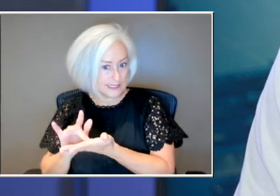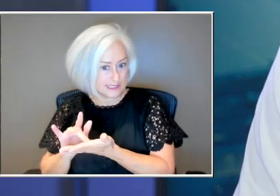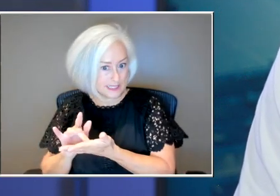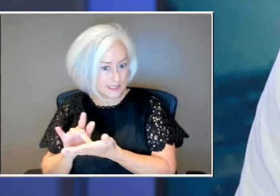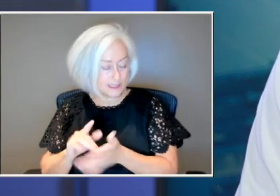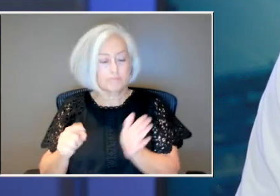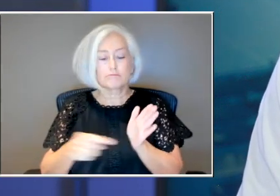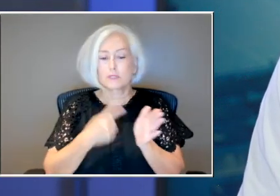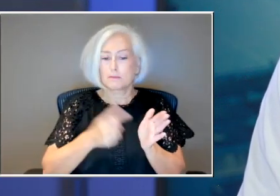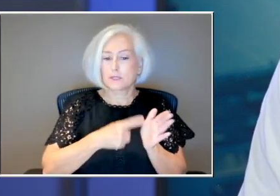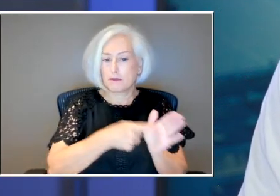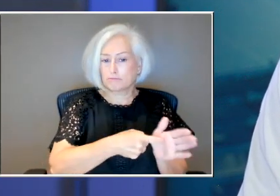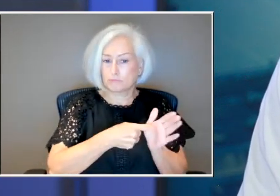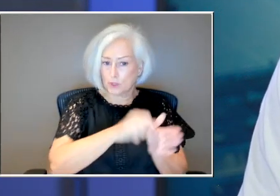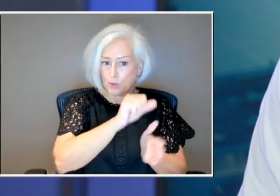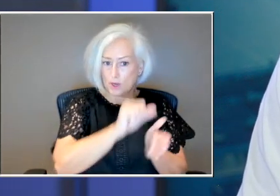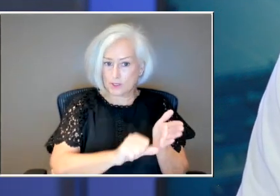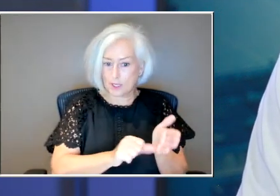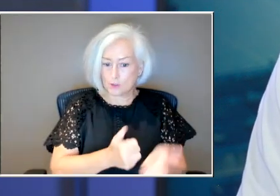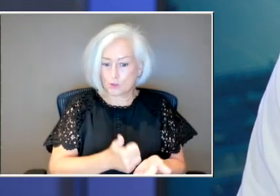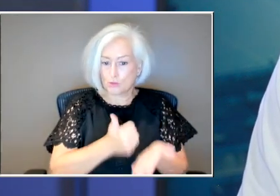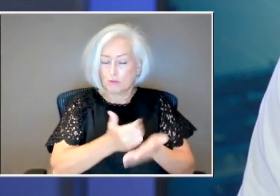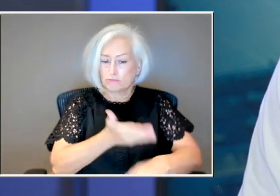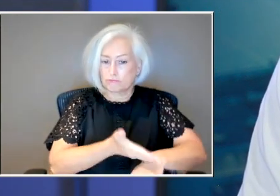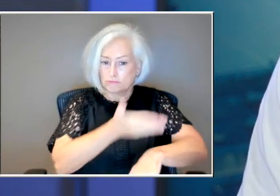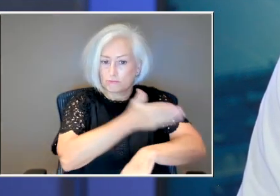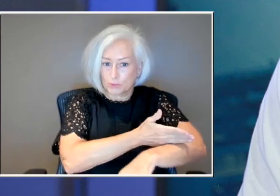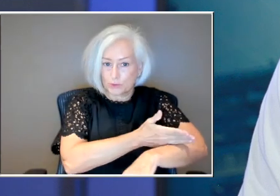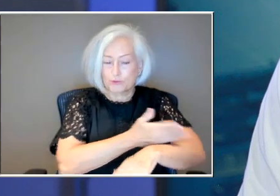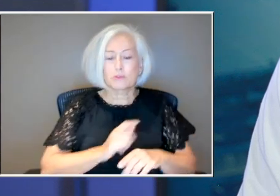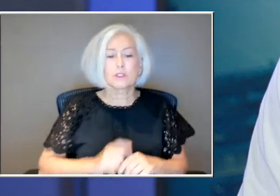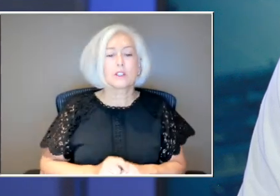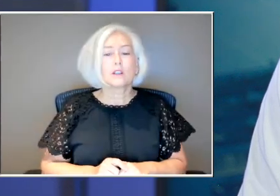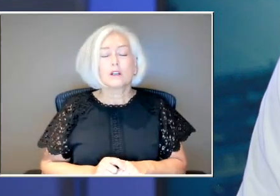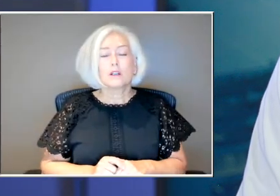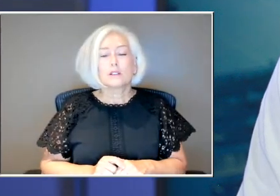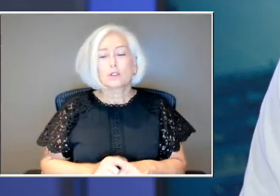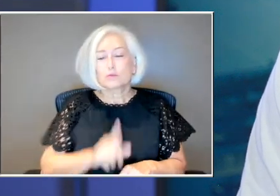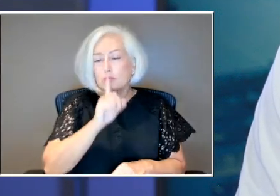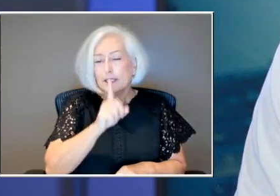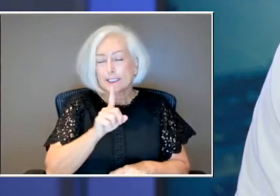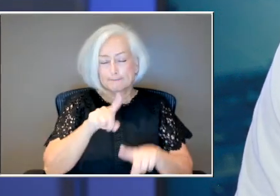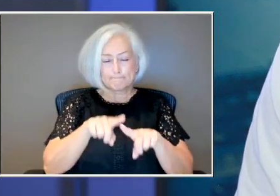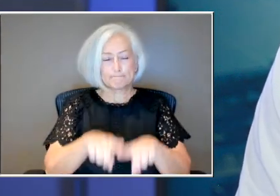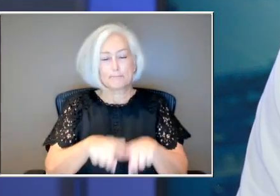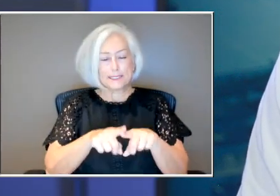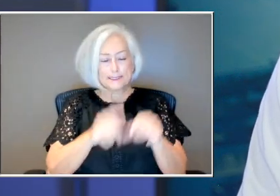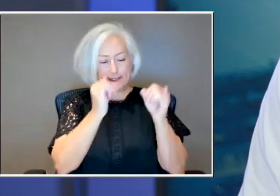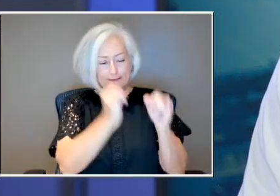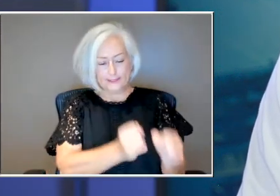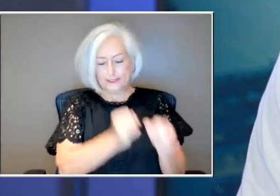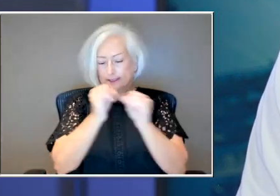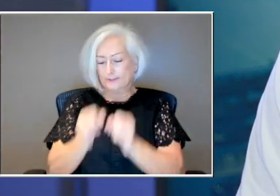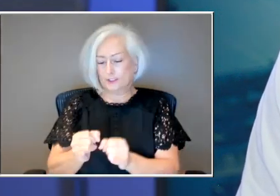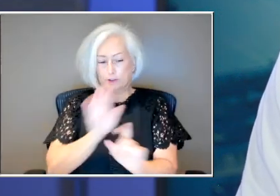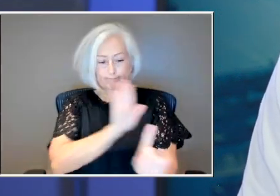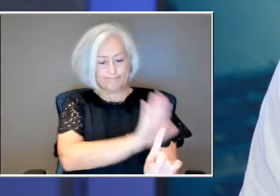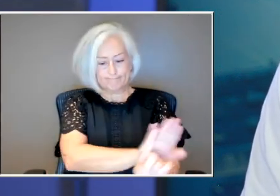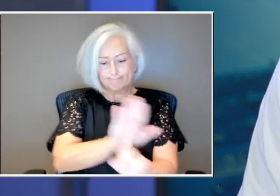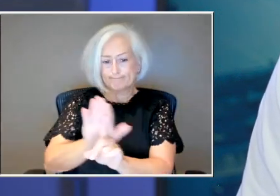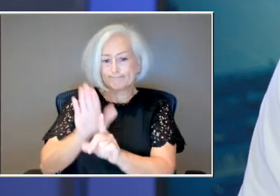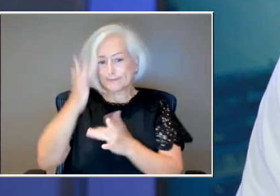symptoms. And so just kind of taking each individual person's symptoms and goals in